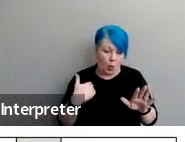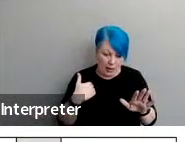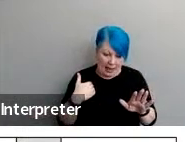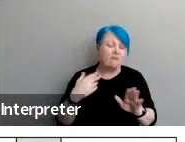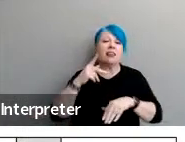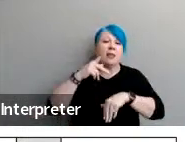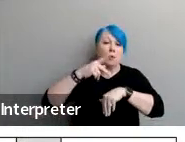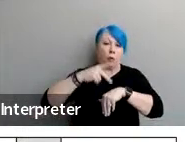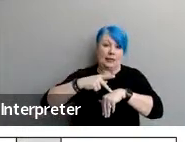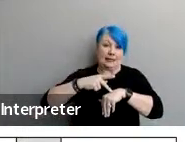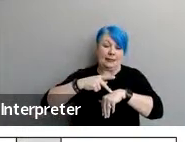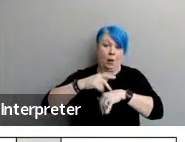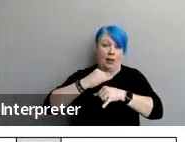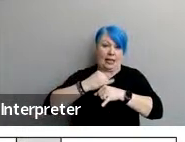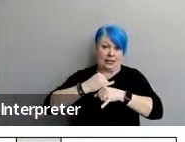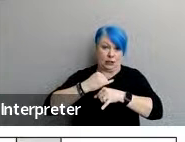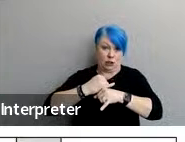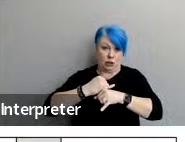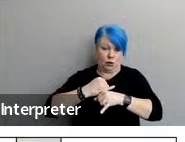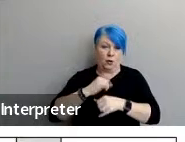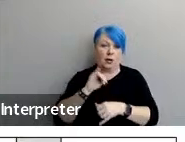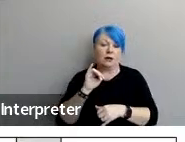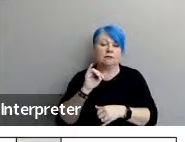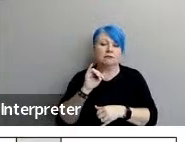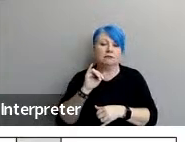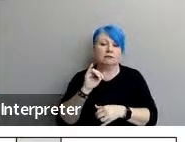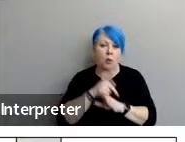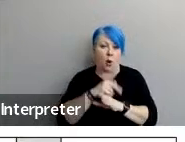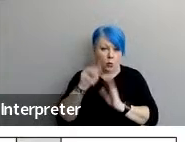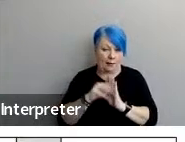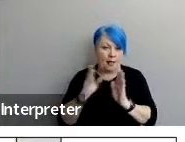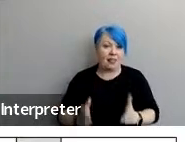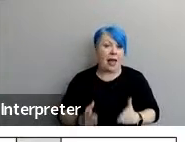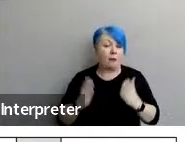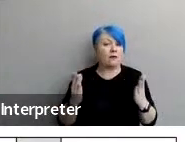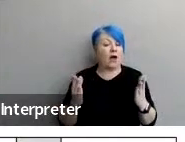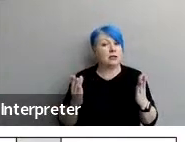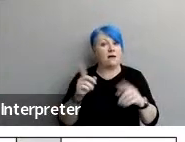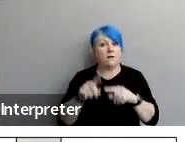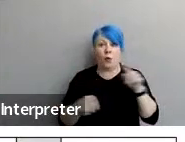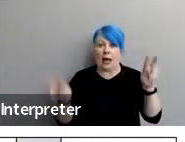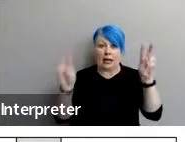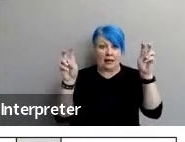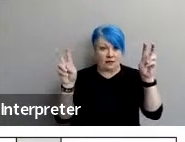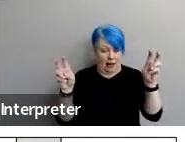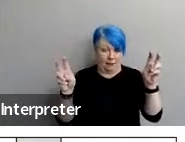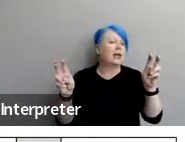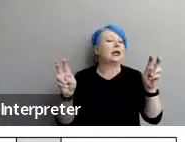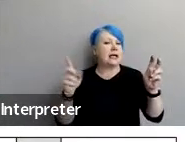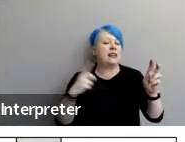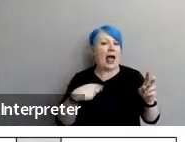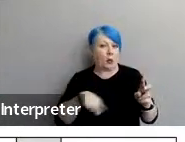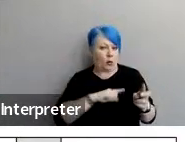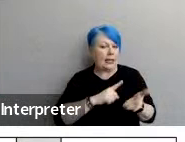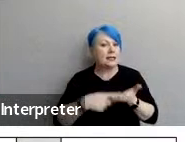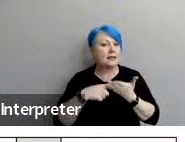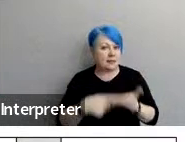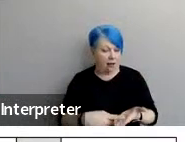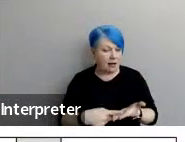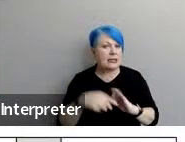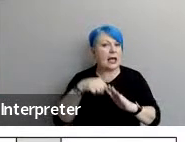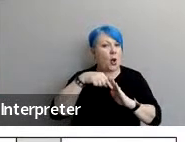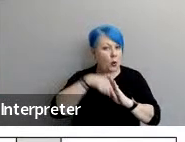which provides a variety of topics for us to cover and to go deeper into that. Also, through